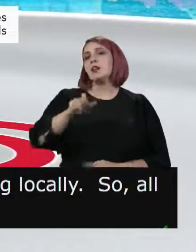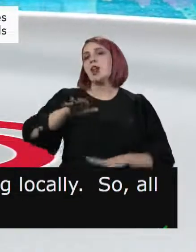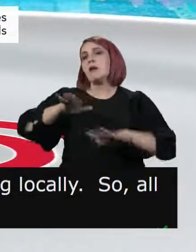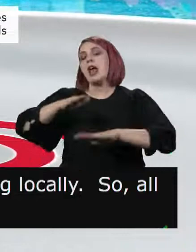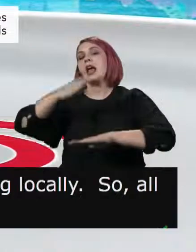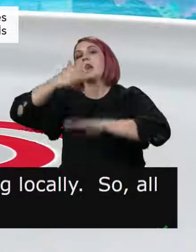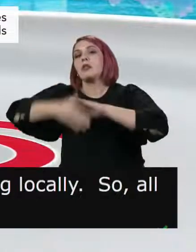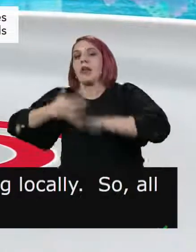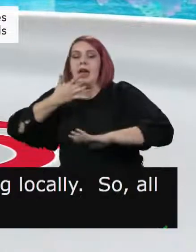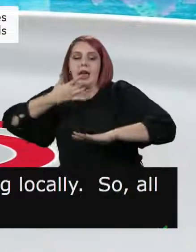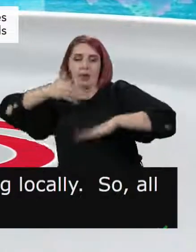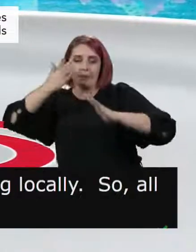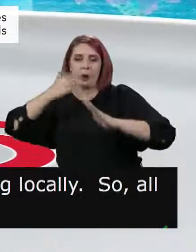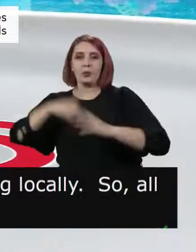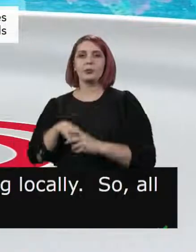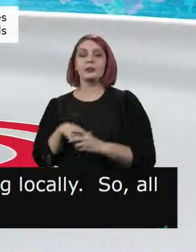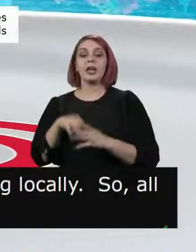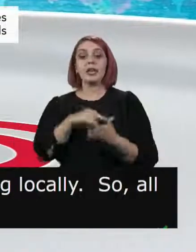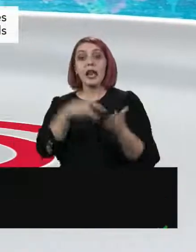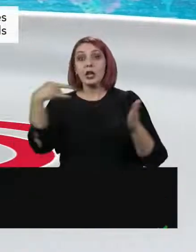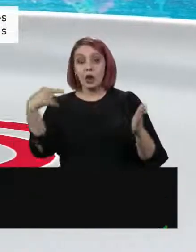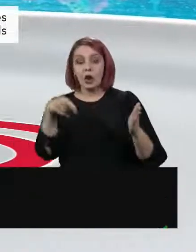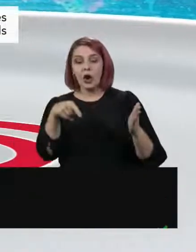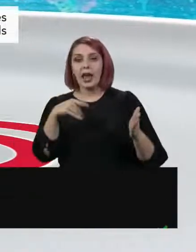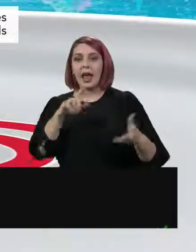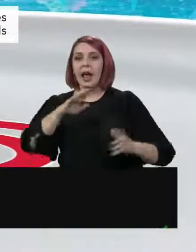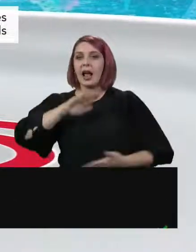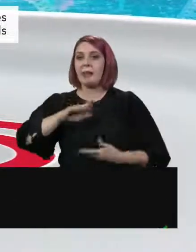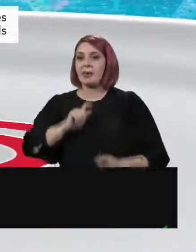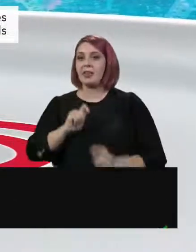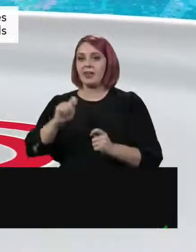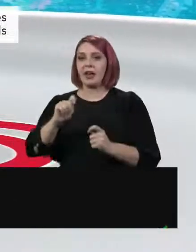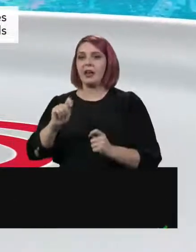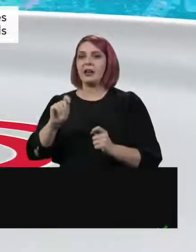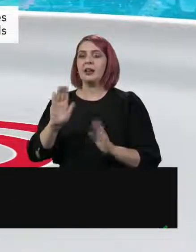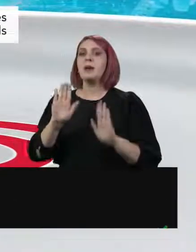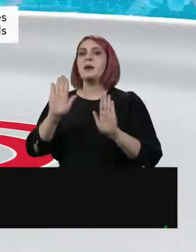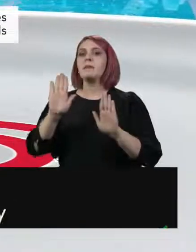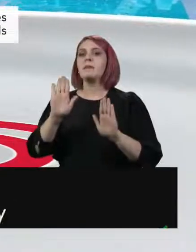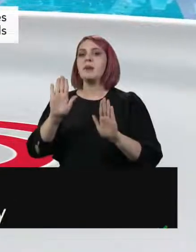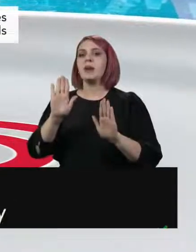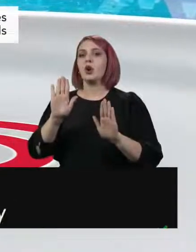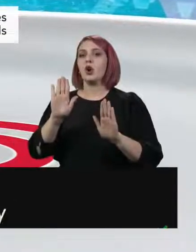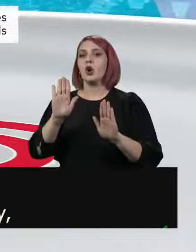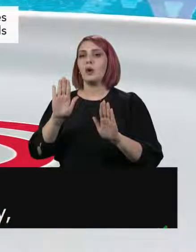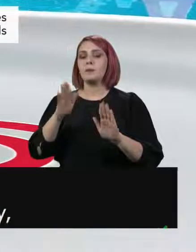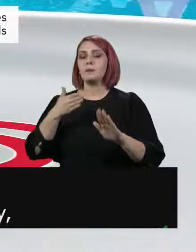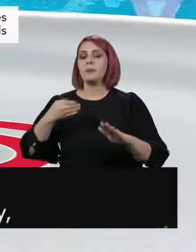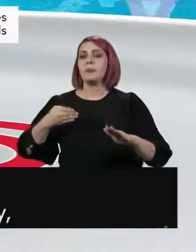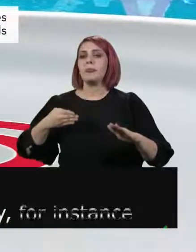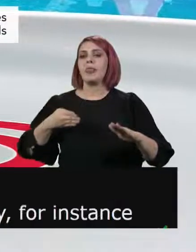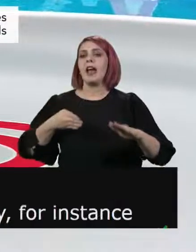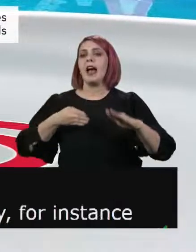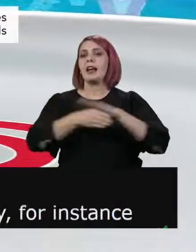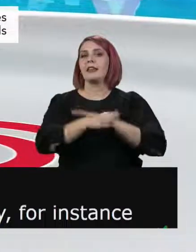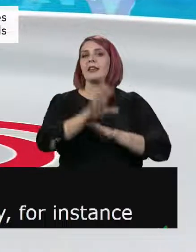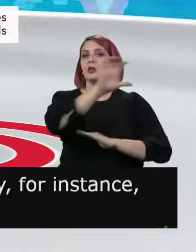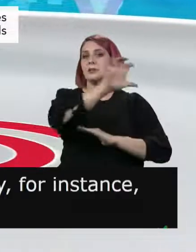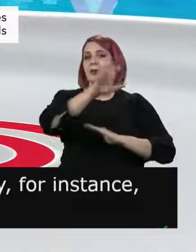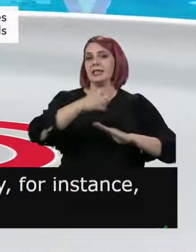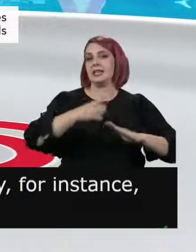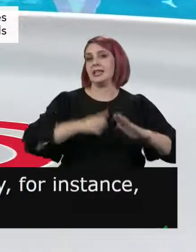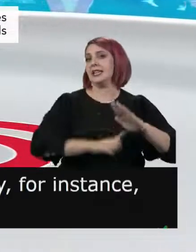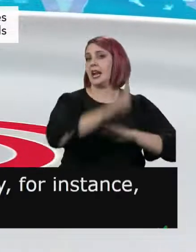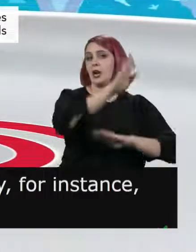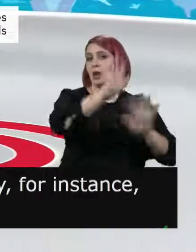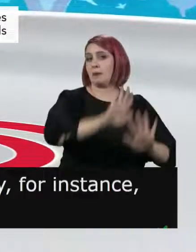For people with reduced mobility, for instance, technologies allow them to do things, but is there a